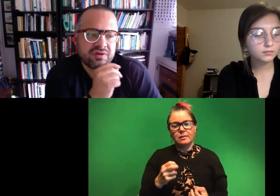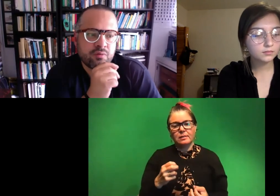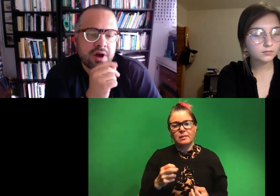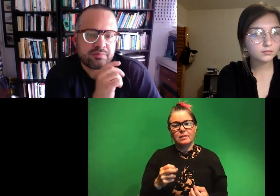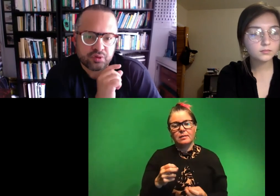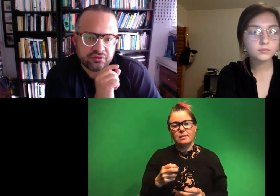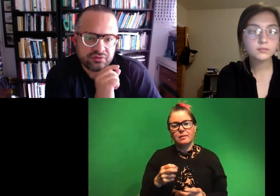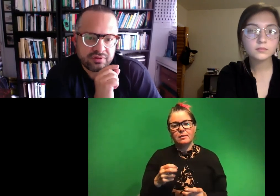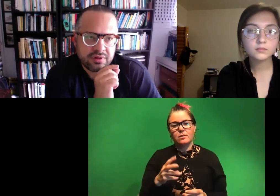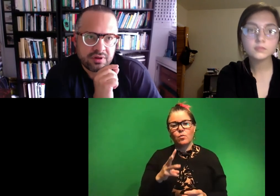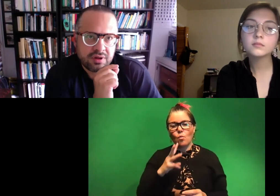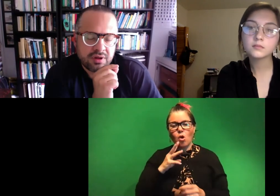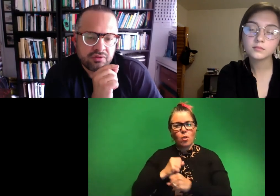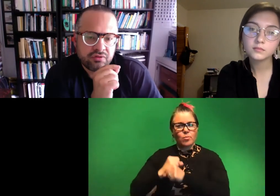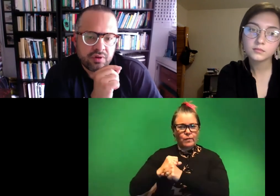is waterproof.